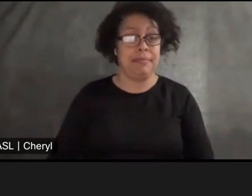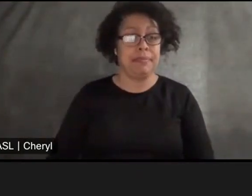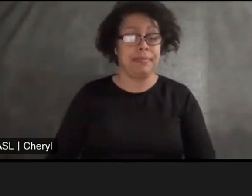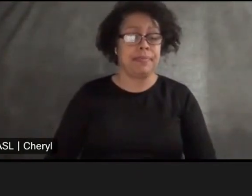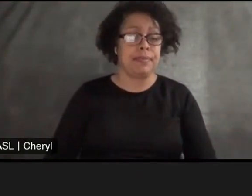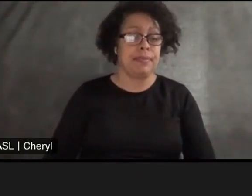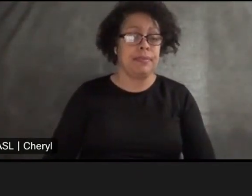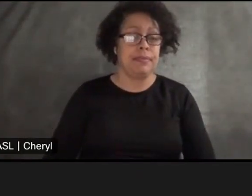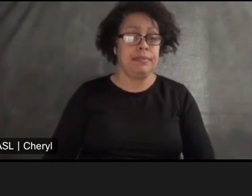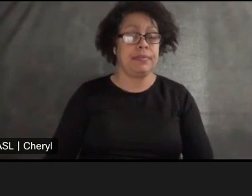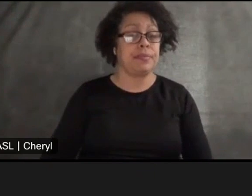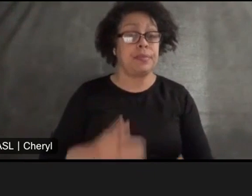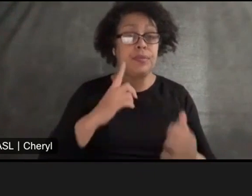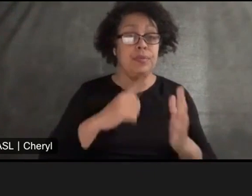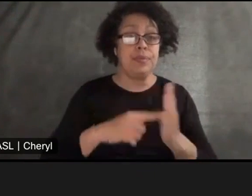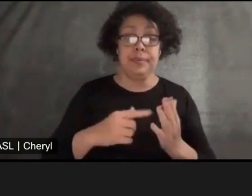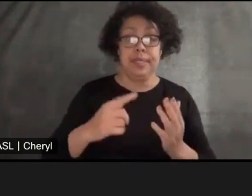of Mental Health Awareness Month,